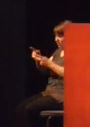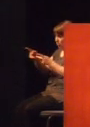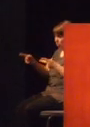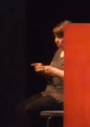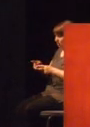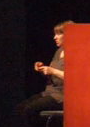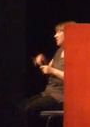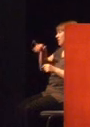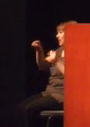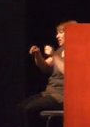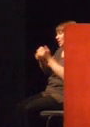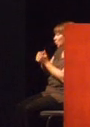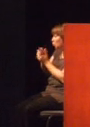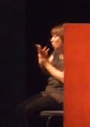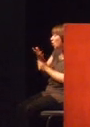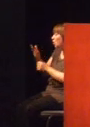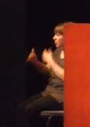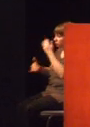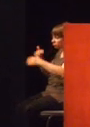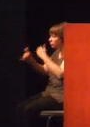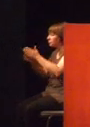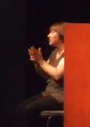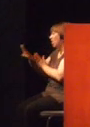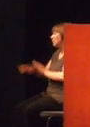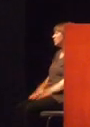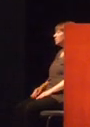order to serve our community. So we're really pleased about that.